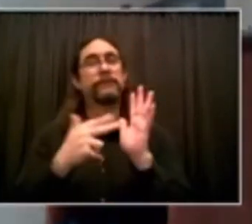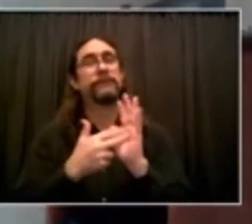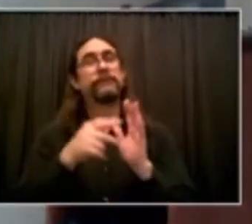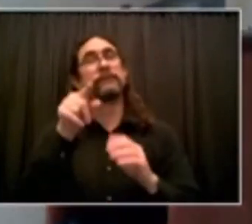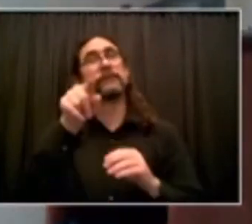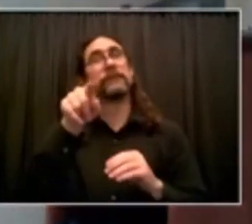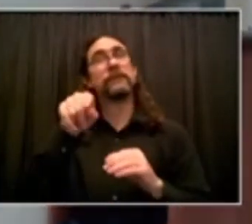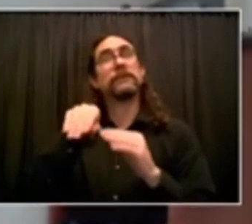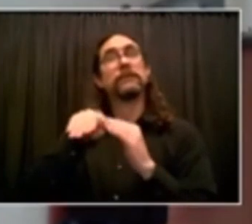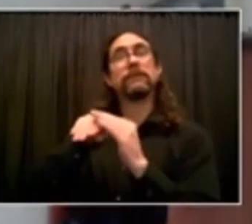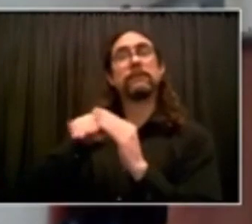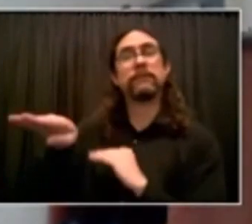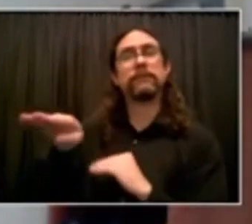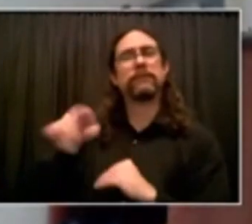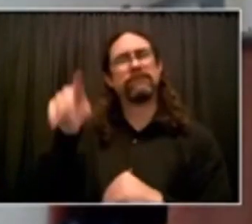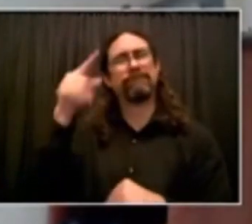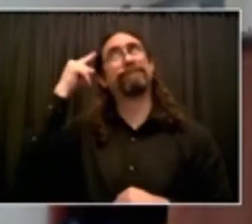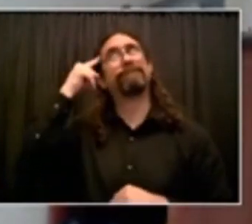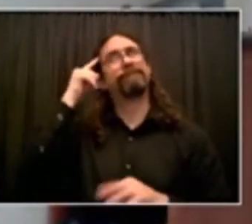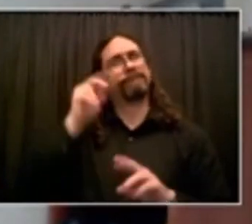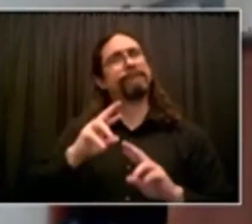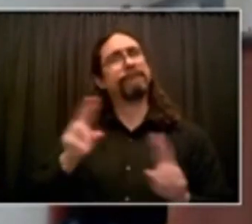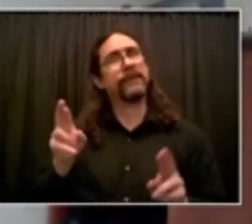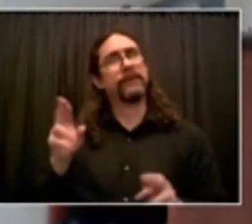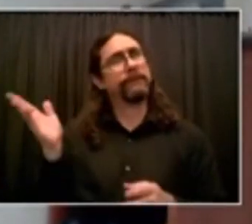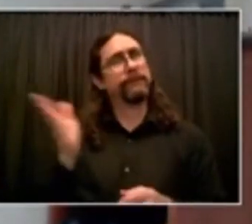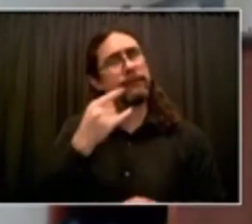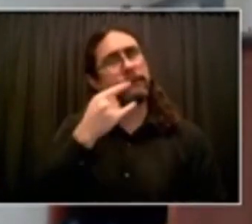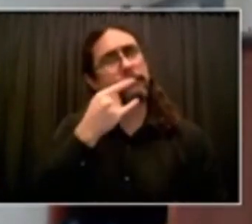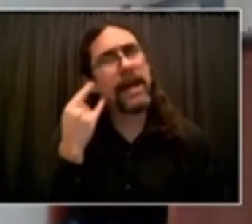masks, KN95 masks that are not